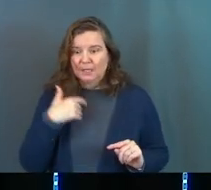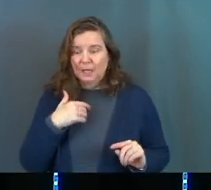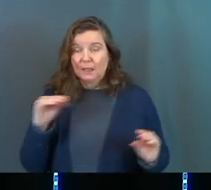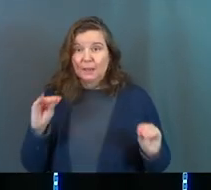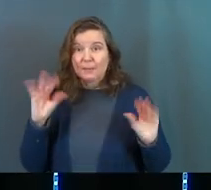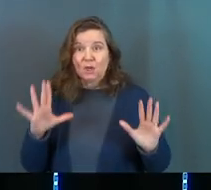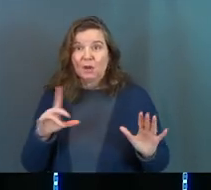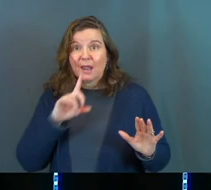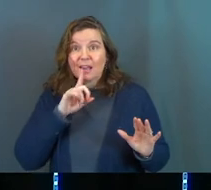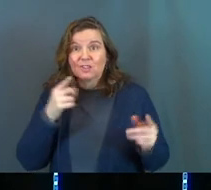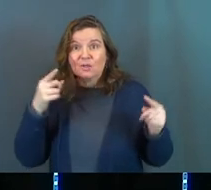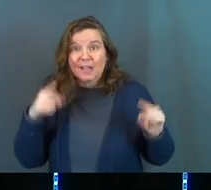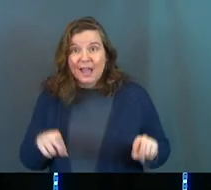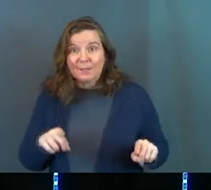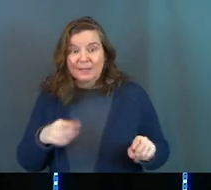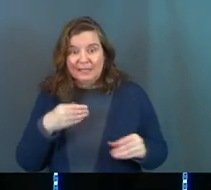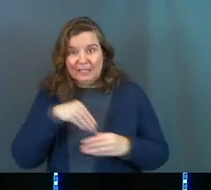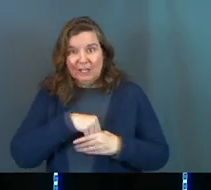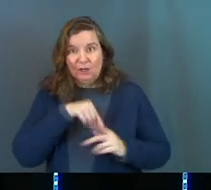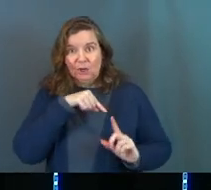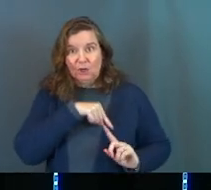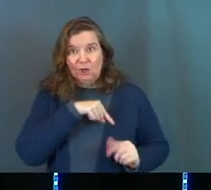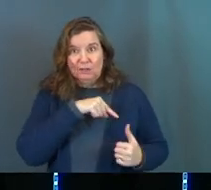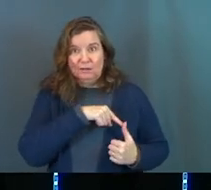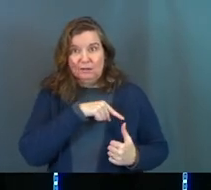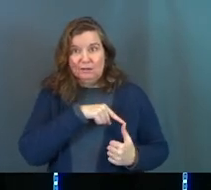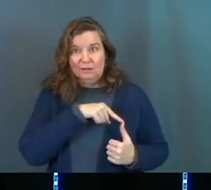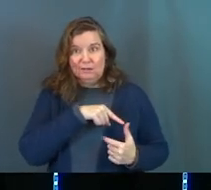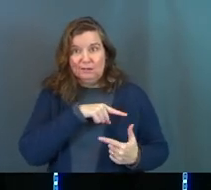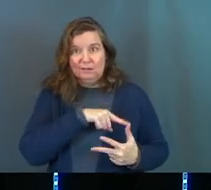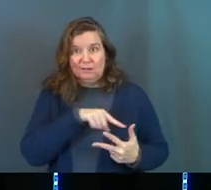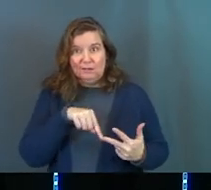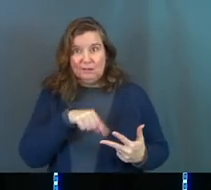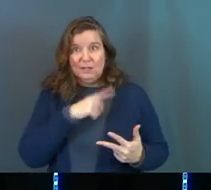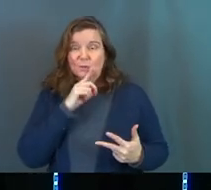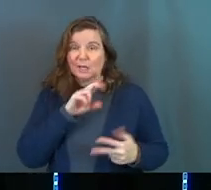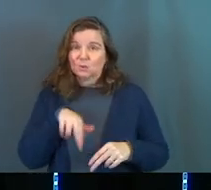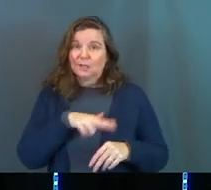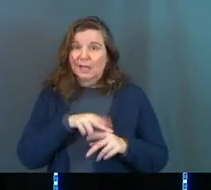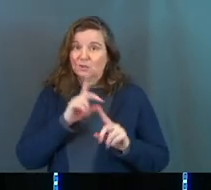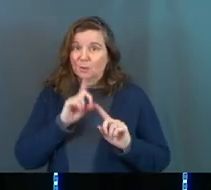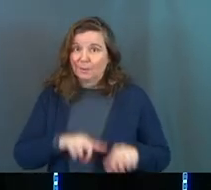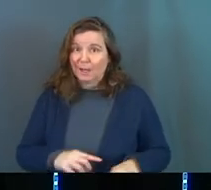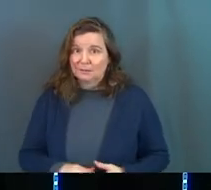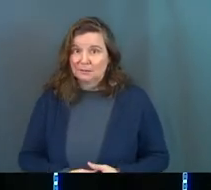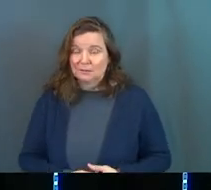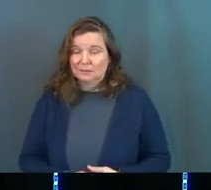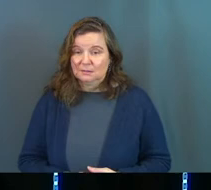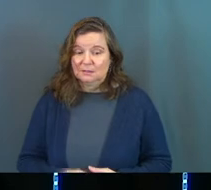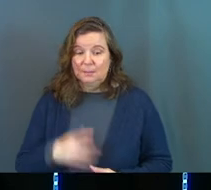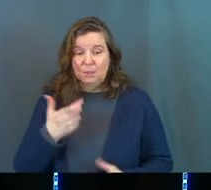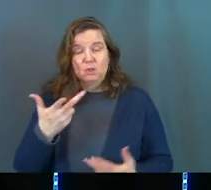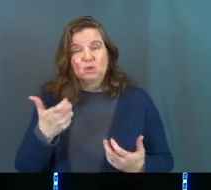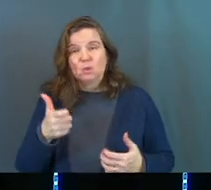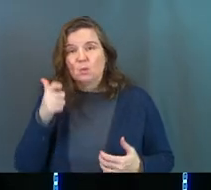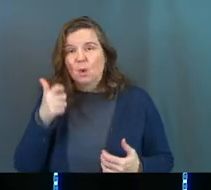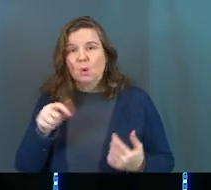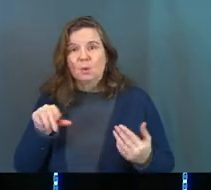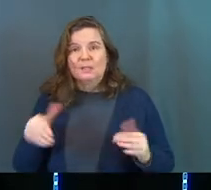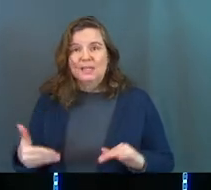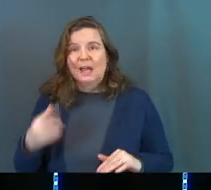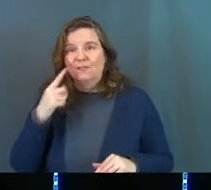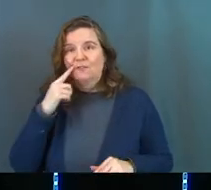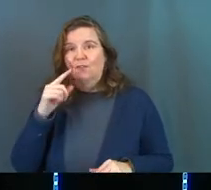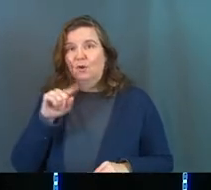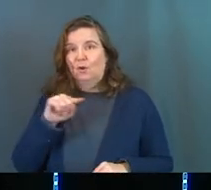the miracle had actually happened in her. It was actually a natural response. Because you won't die for an